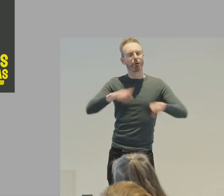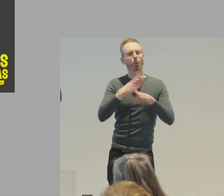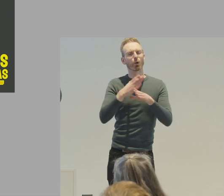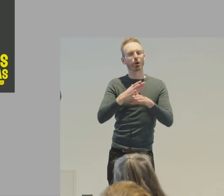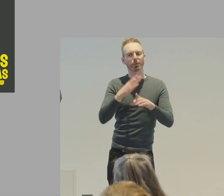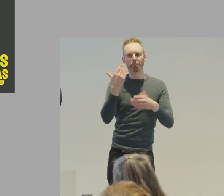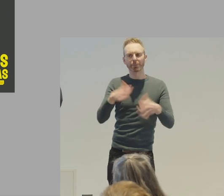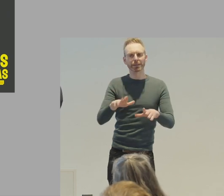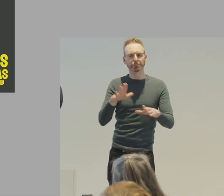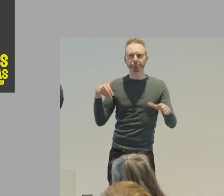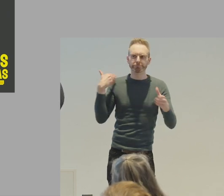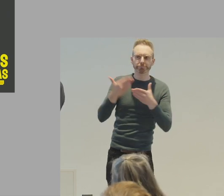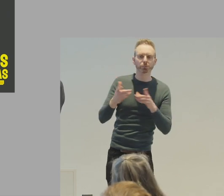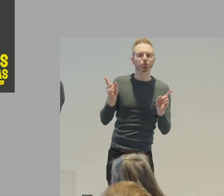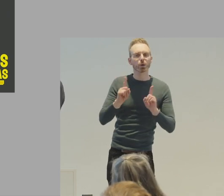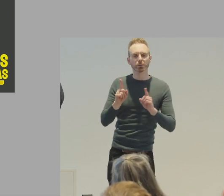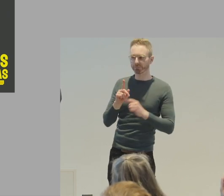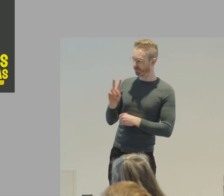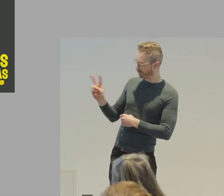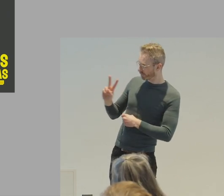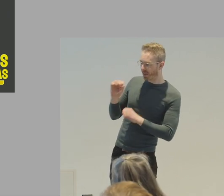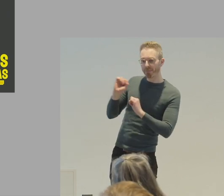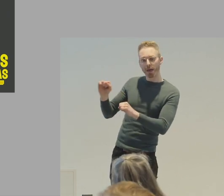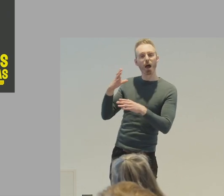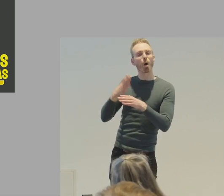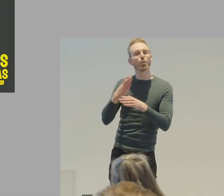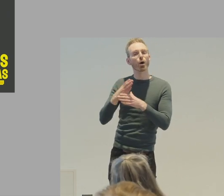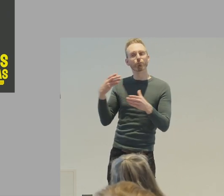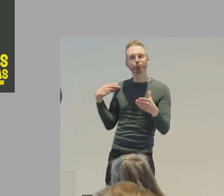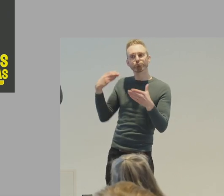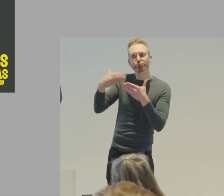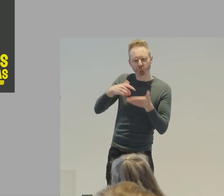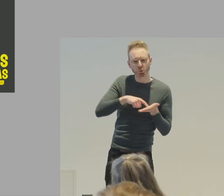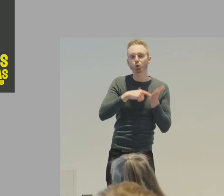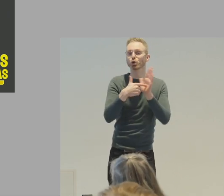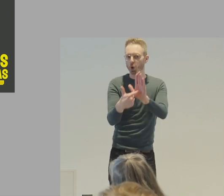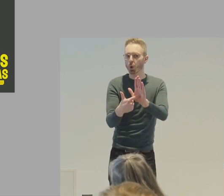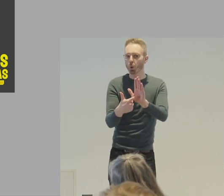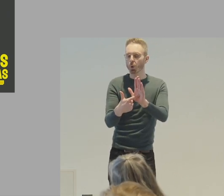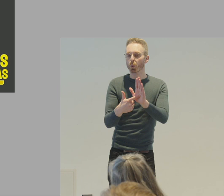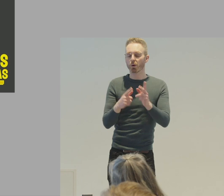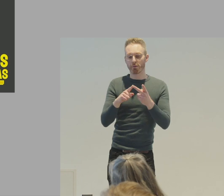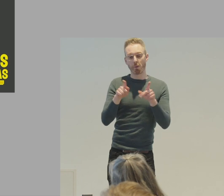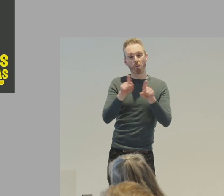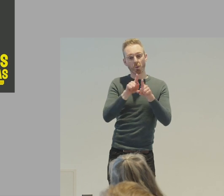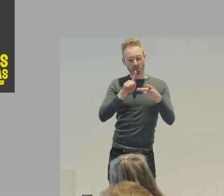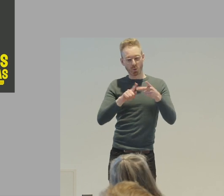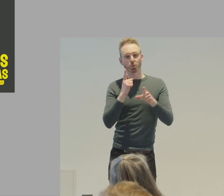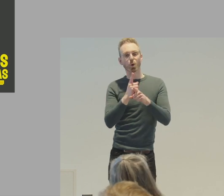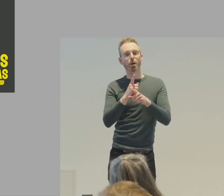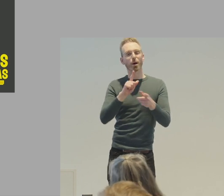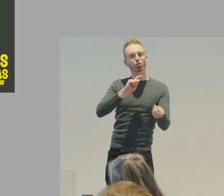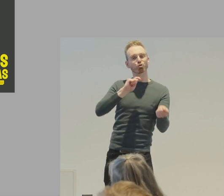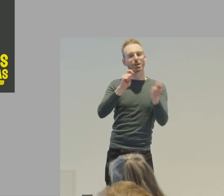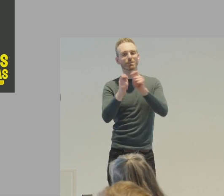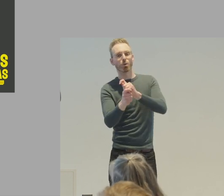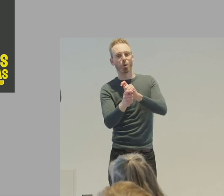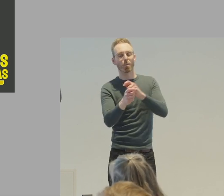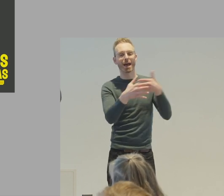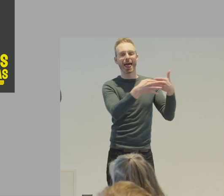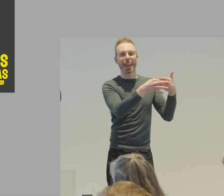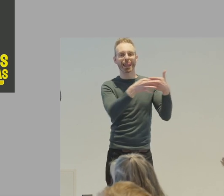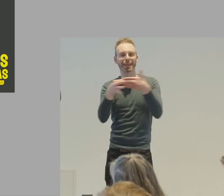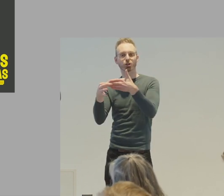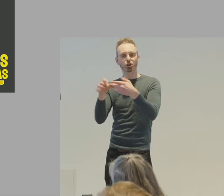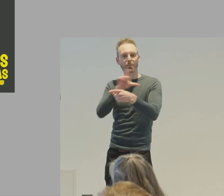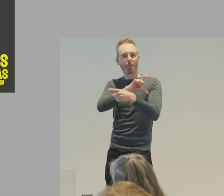done, the type of work that Charlotte and Charlene have done. Then we will look a little bit at our Transforming Leadership program. This has been a 2.5-year